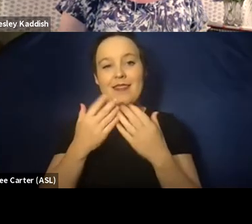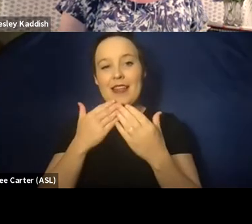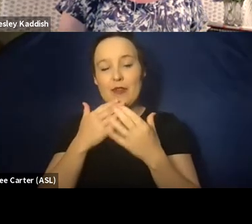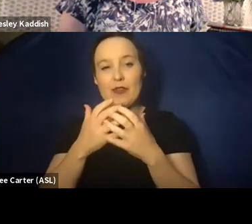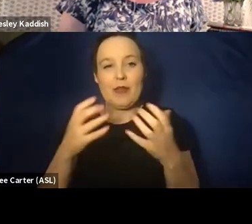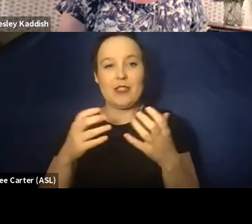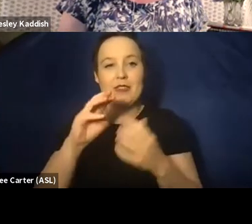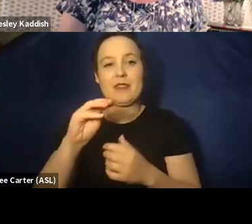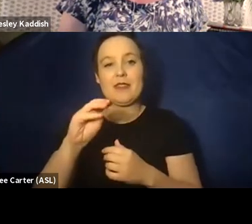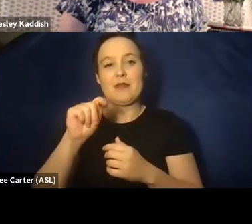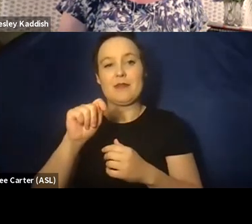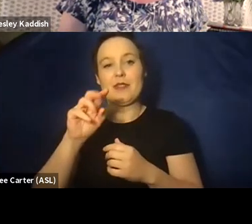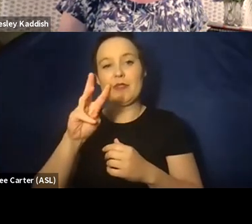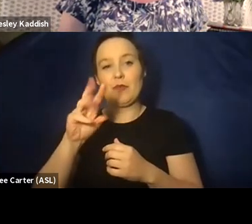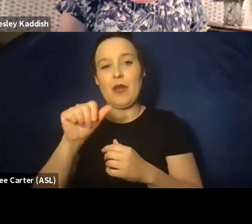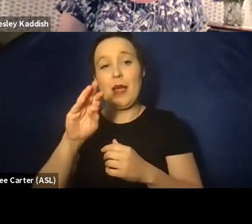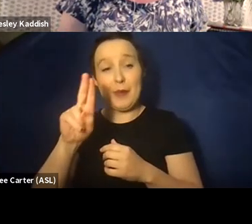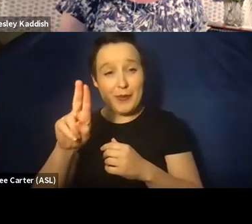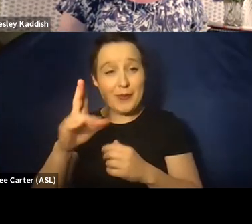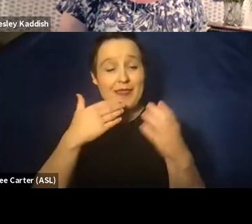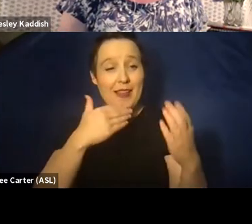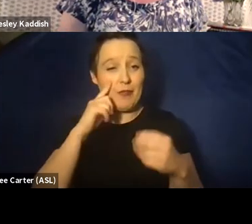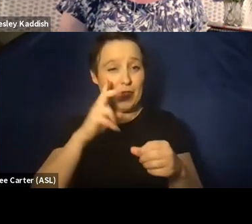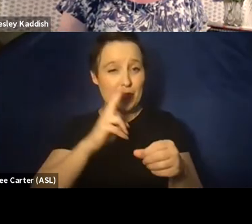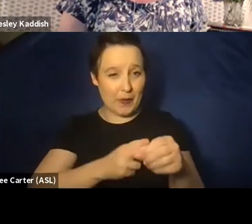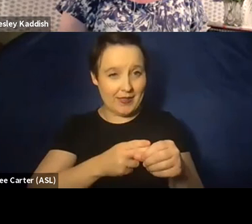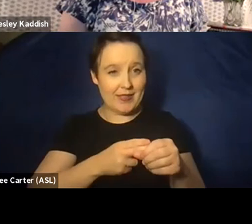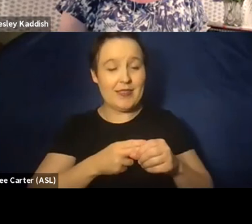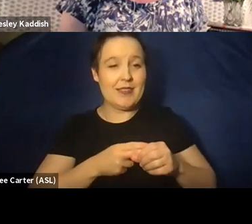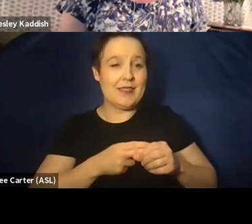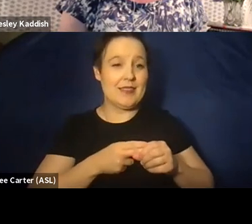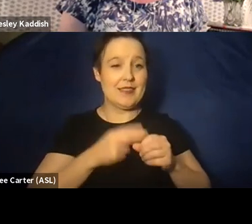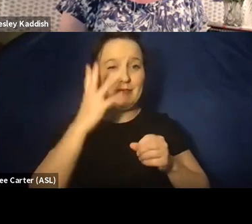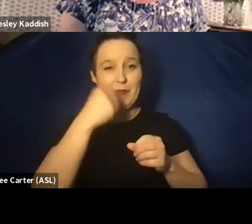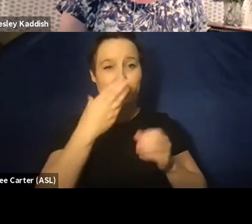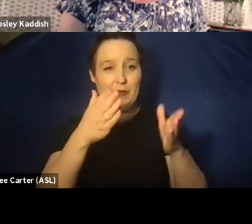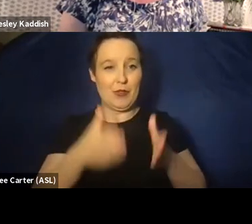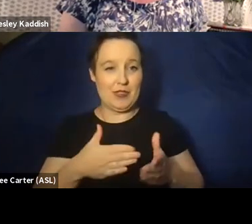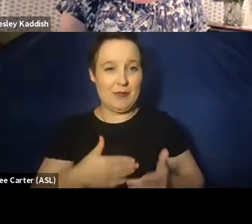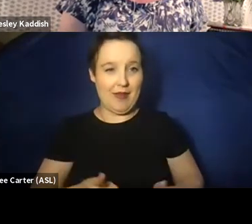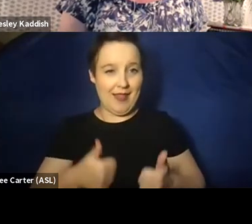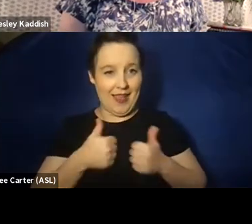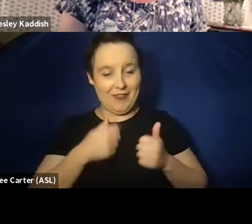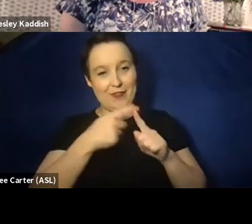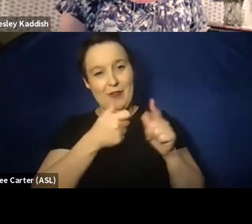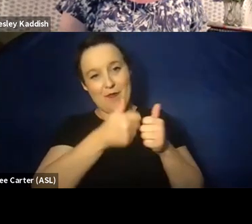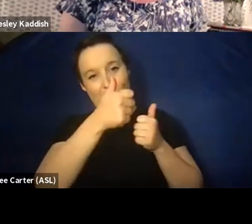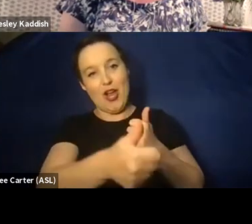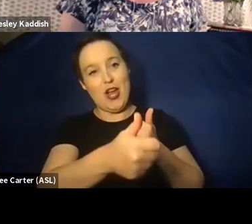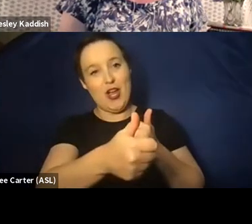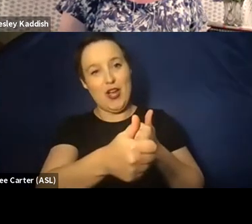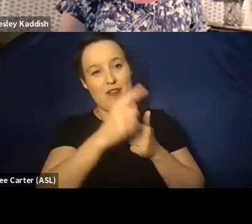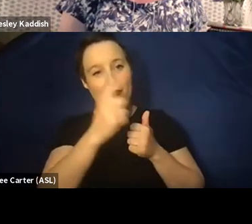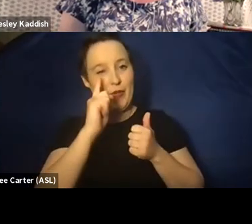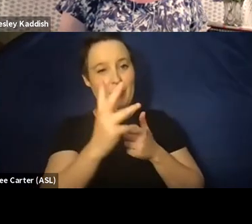Matavu, for joining us. You've been a beautiful person in my life from afar, and to have you